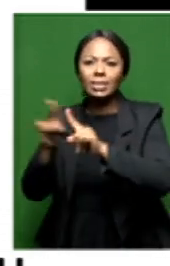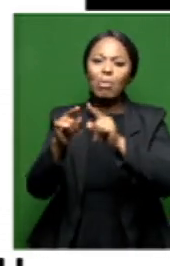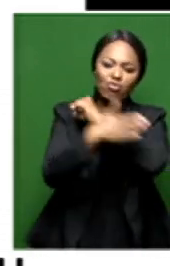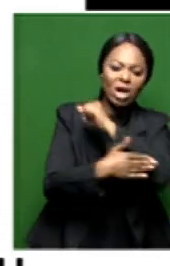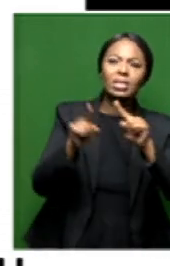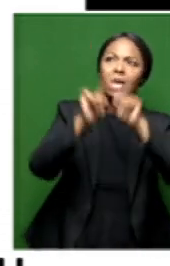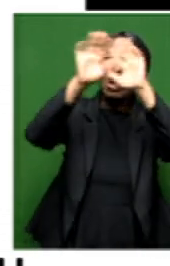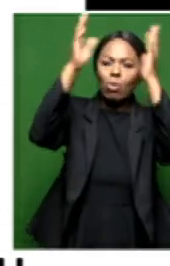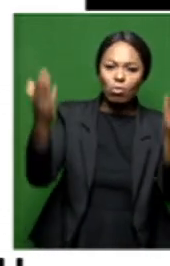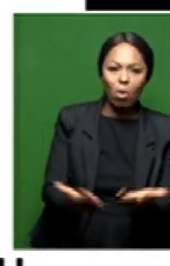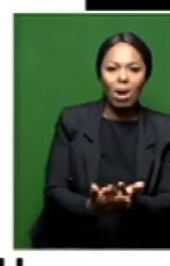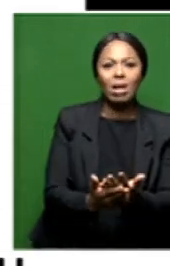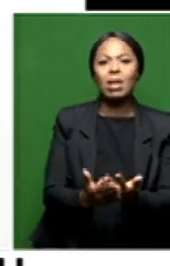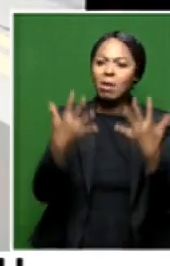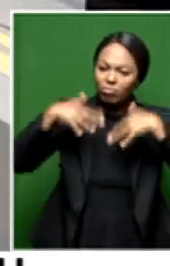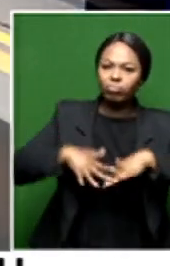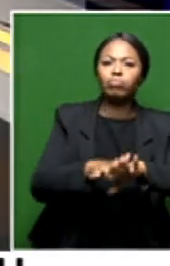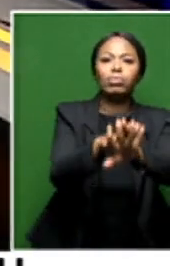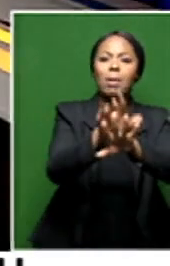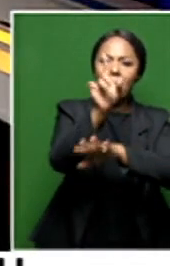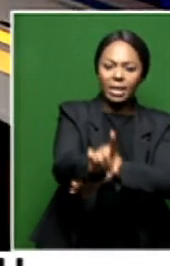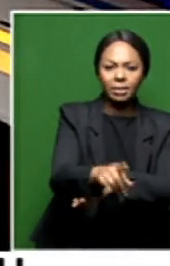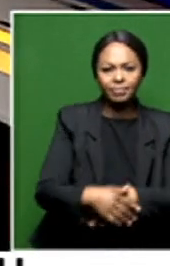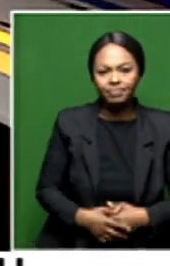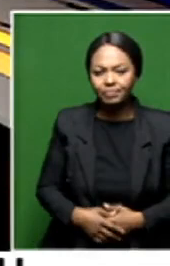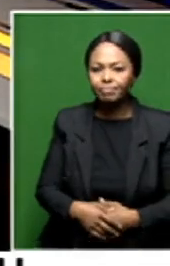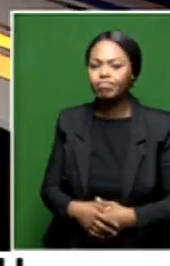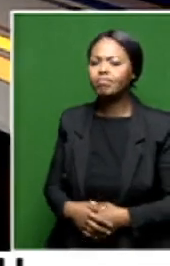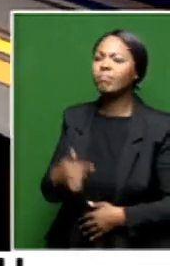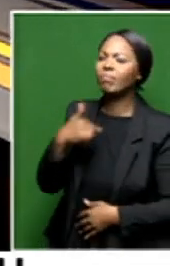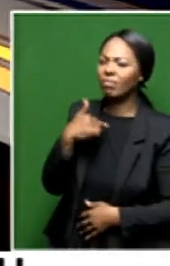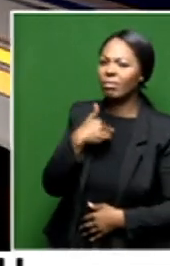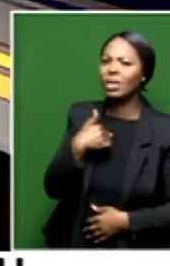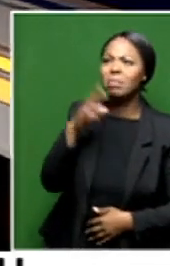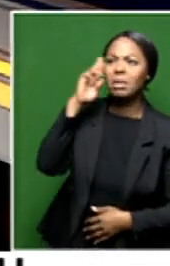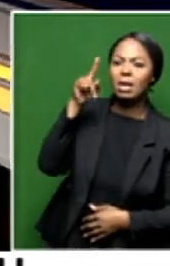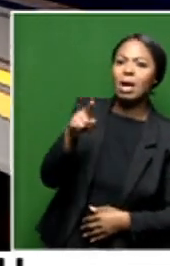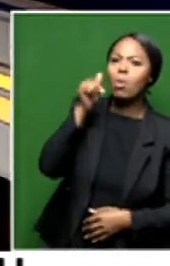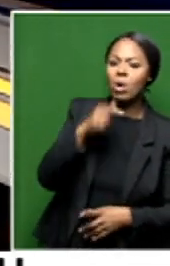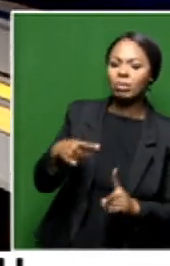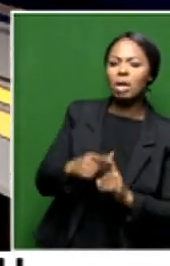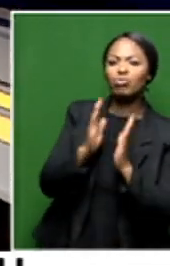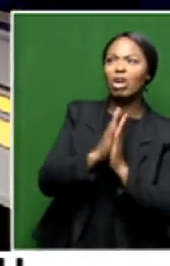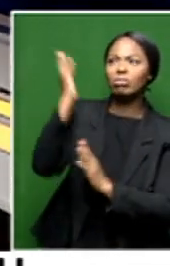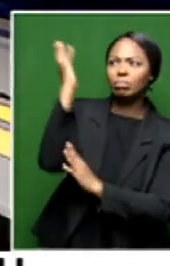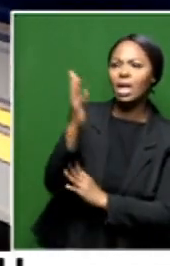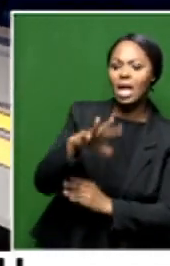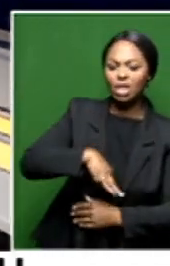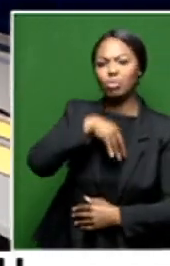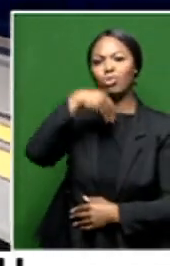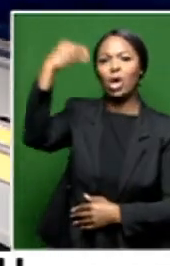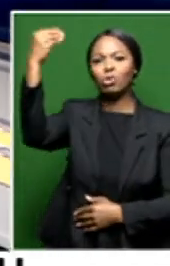globally. I mean, I'm reading into his preachings, most of which are, you know, bordered around the fact that spiritual liberation is